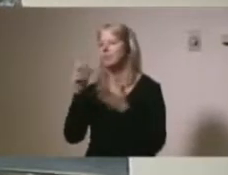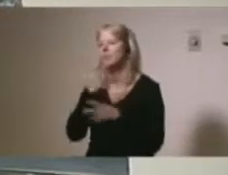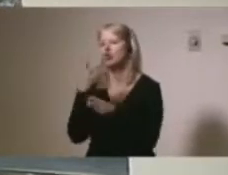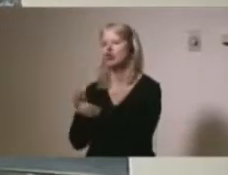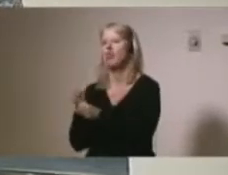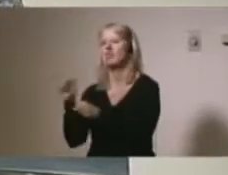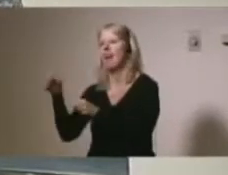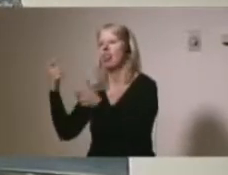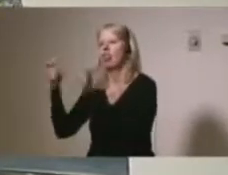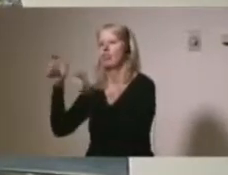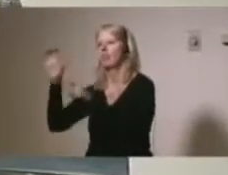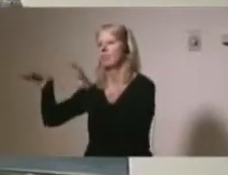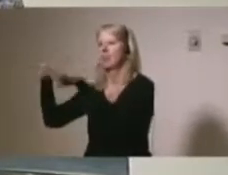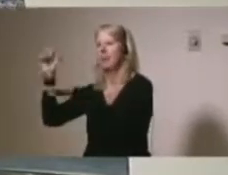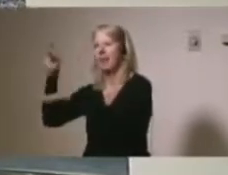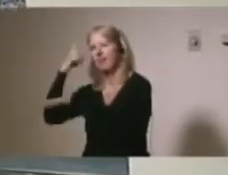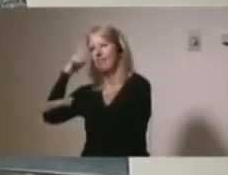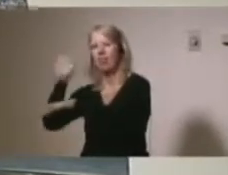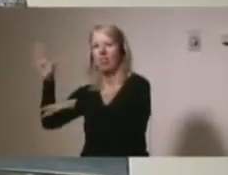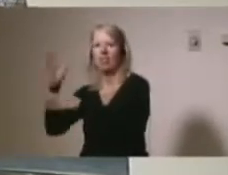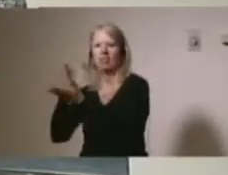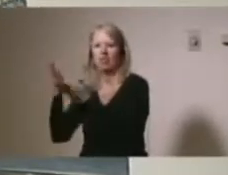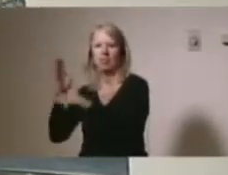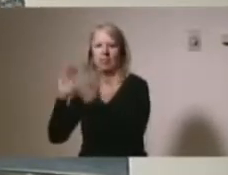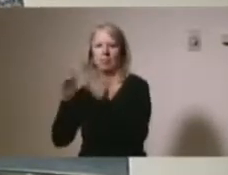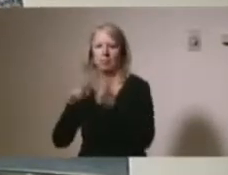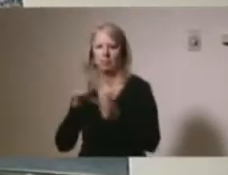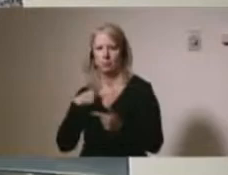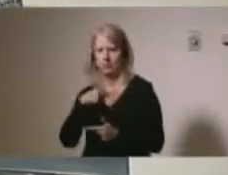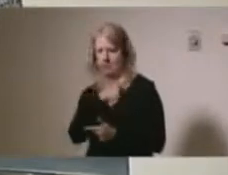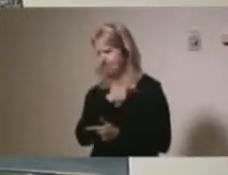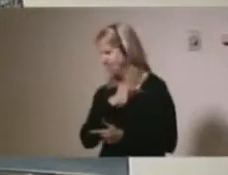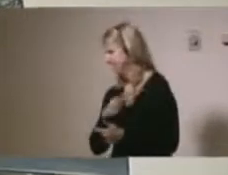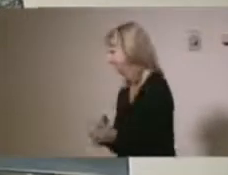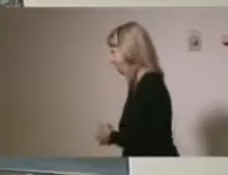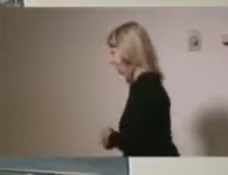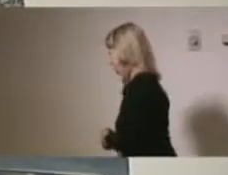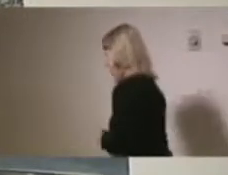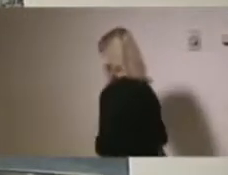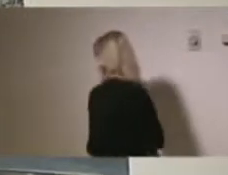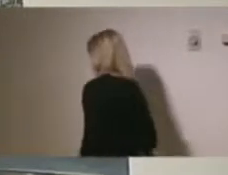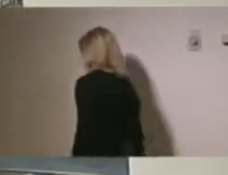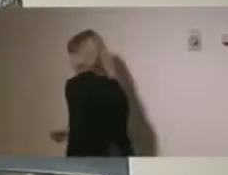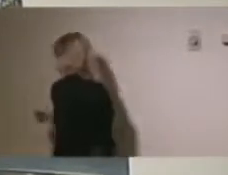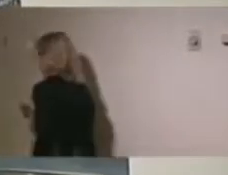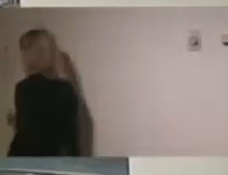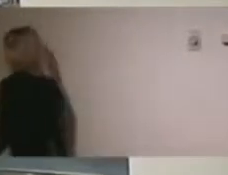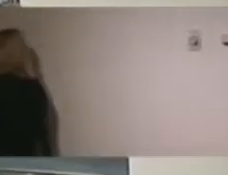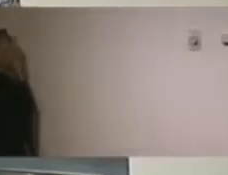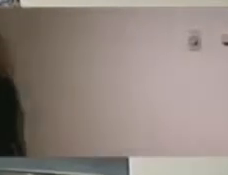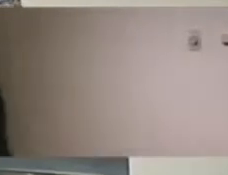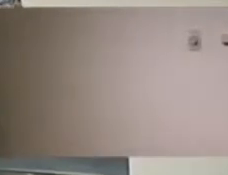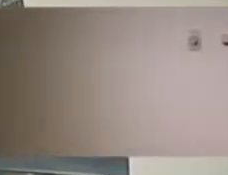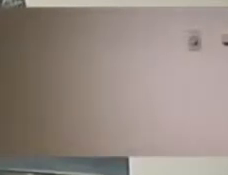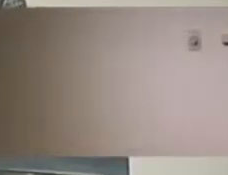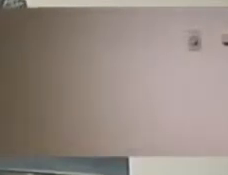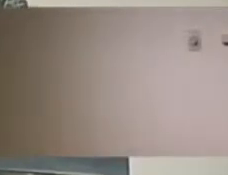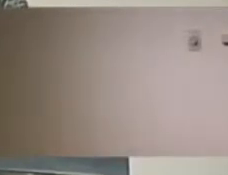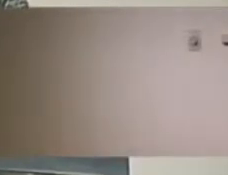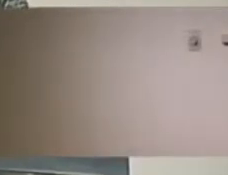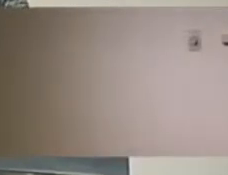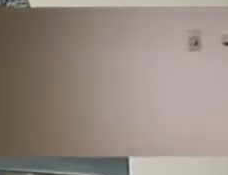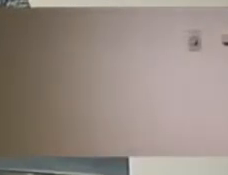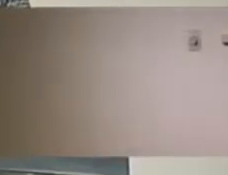than the Postal Bank for these services. But We do have a good image, and we do